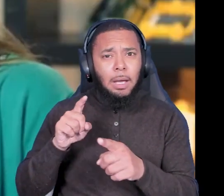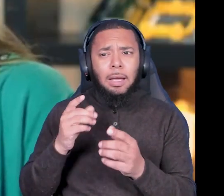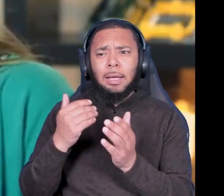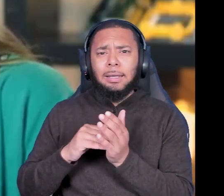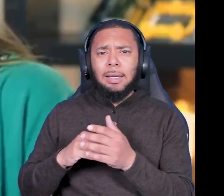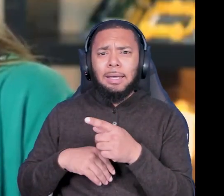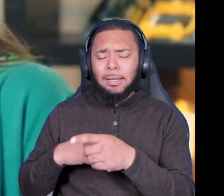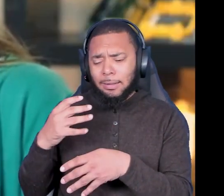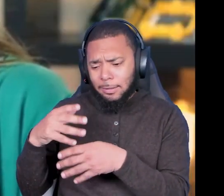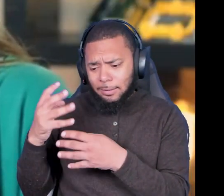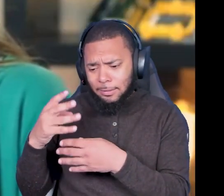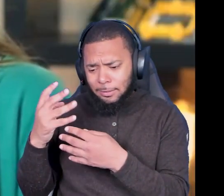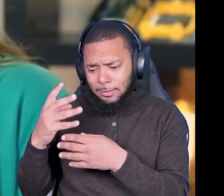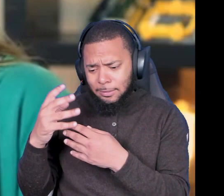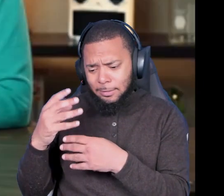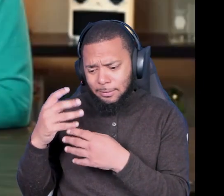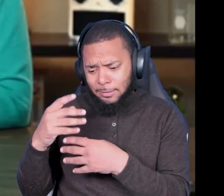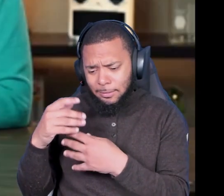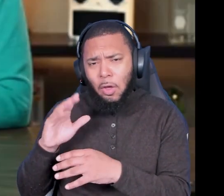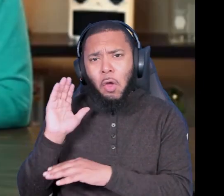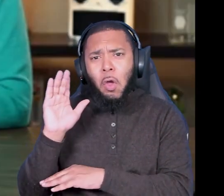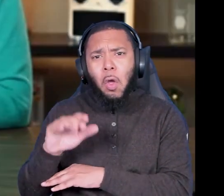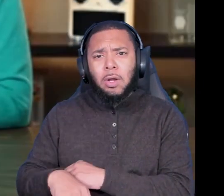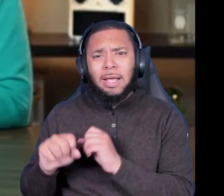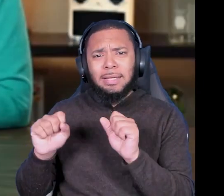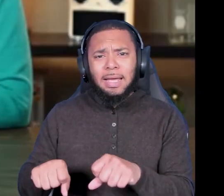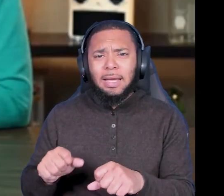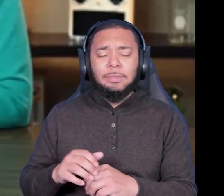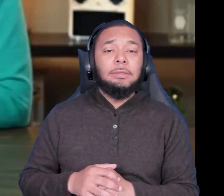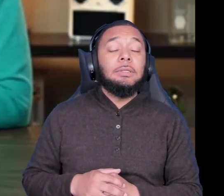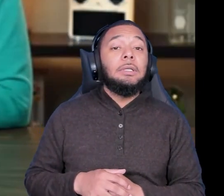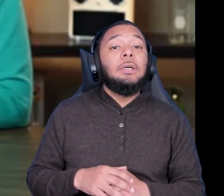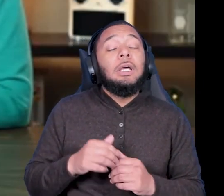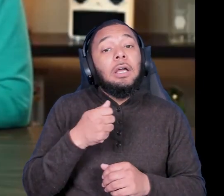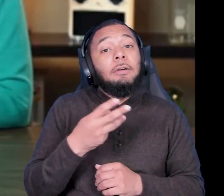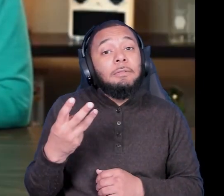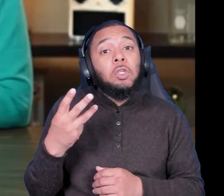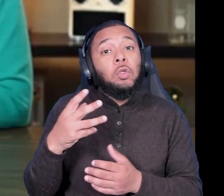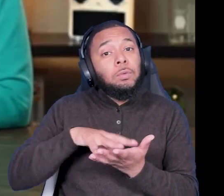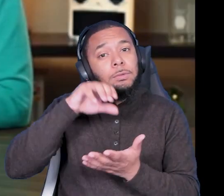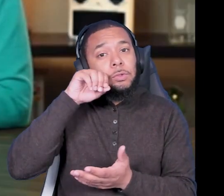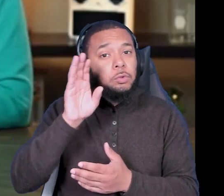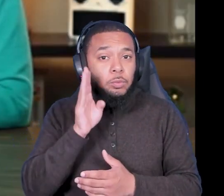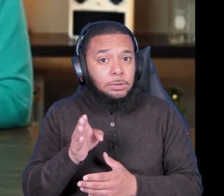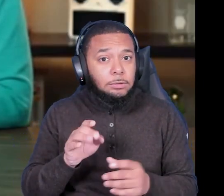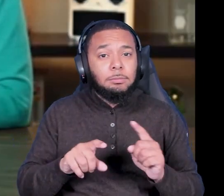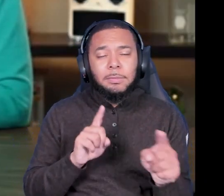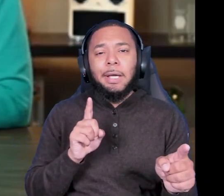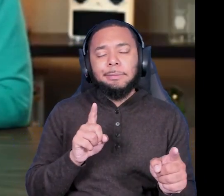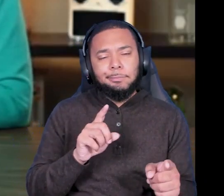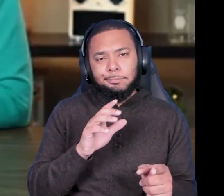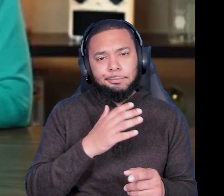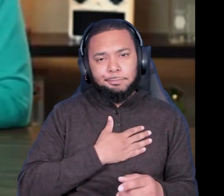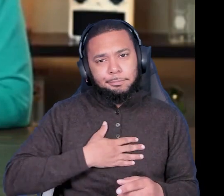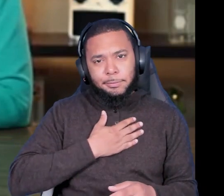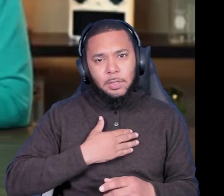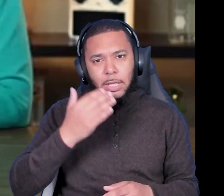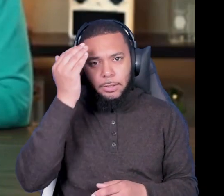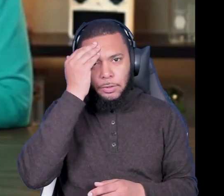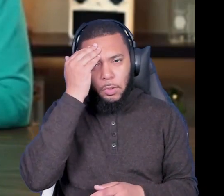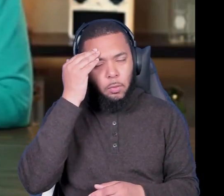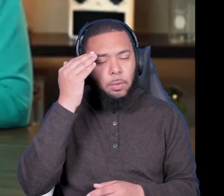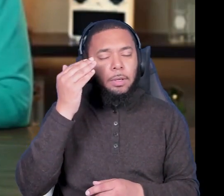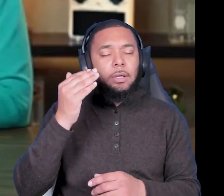could sit here and scroll through this all day. We'll go through a few of these, but just know that there are many, many